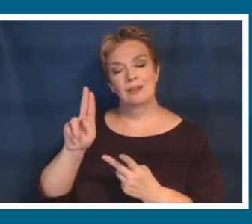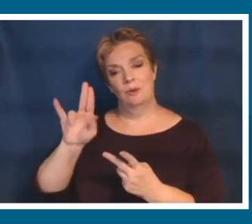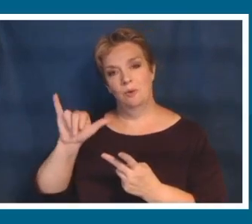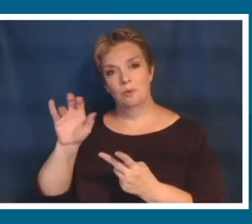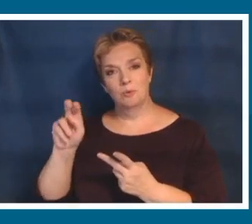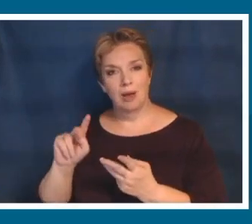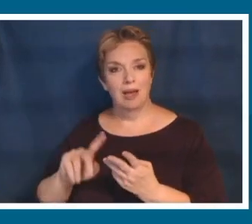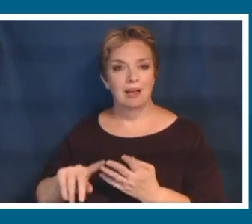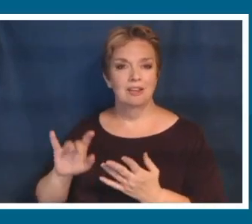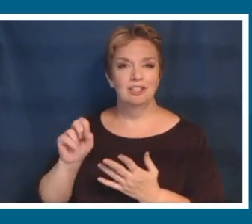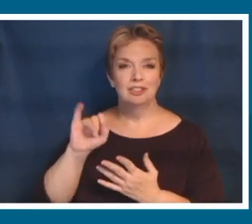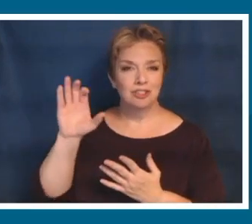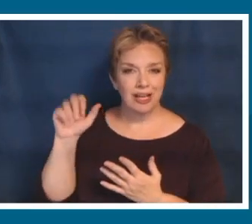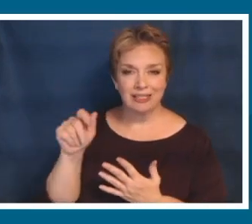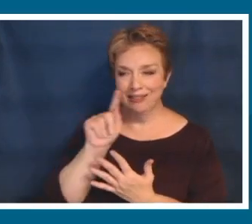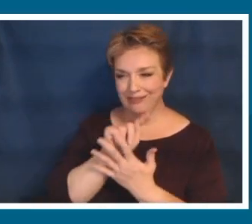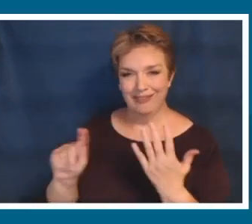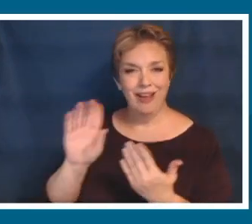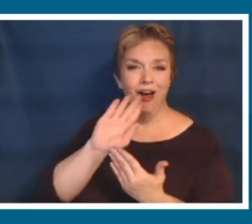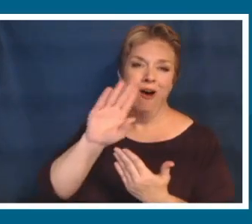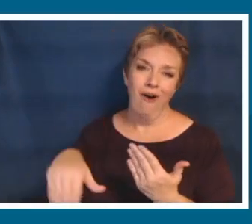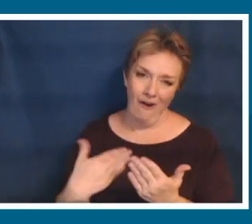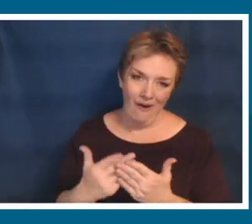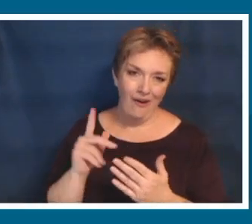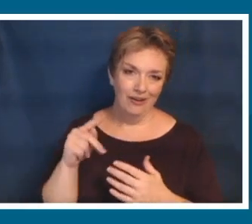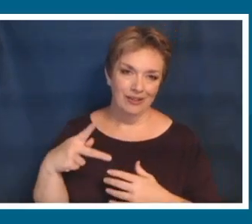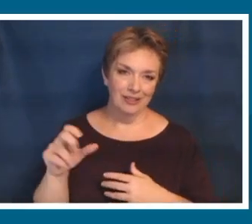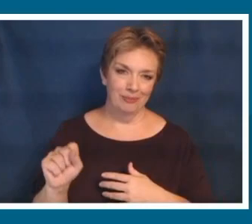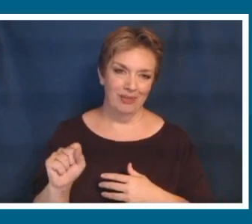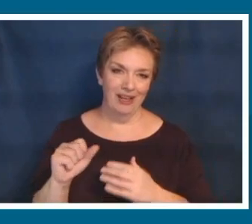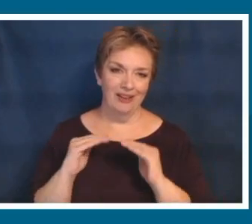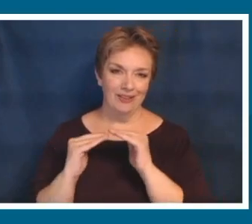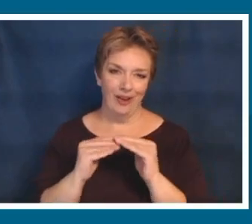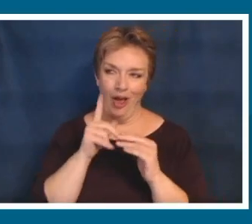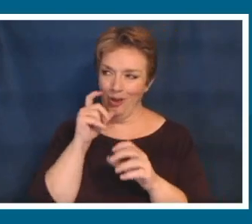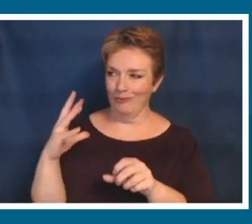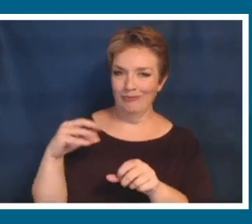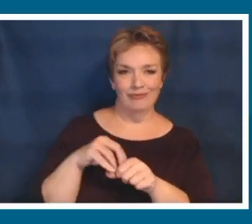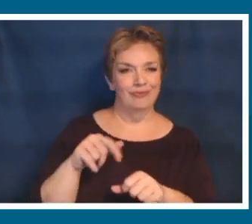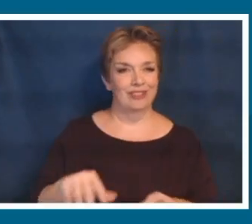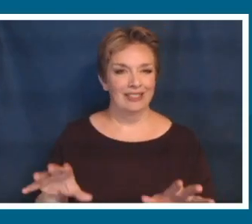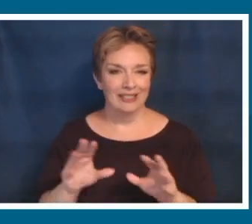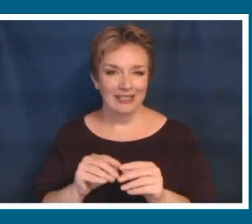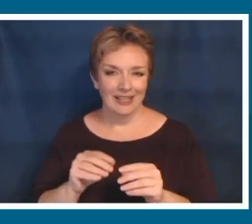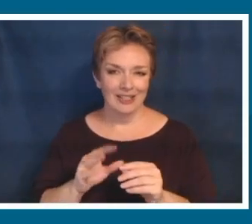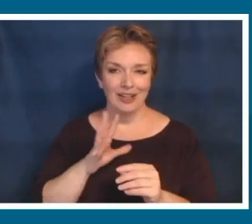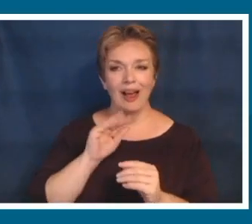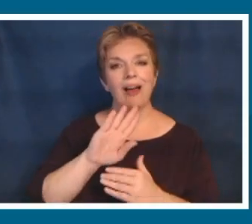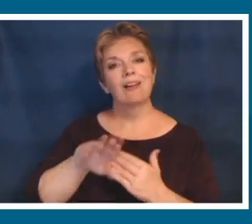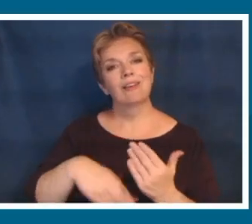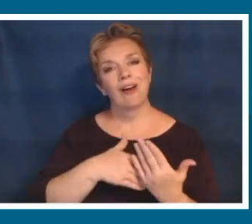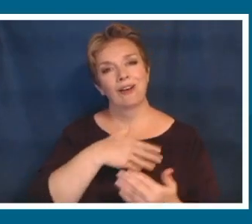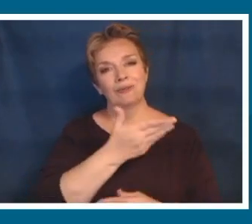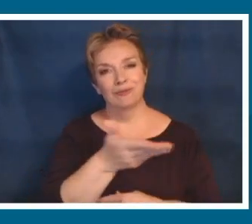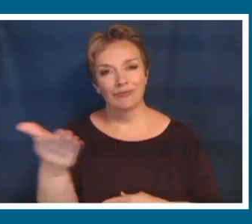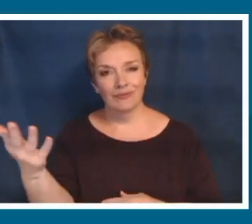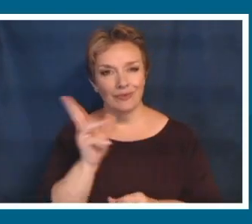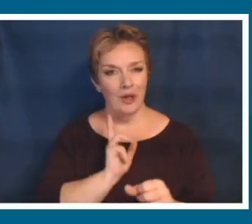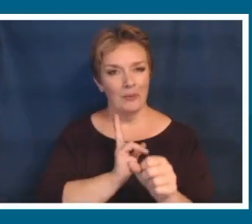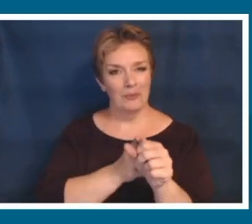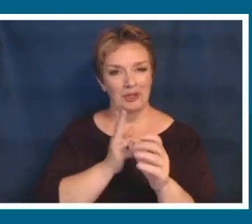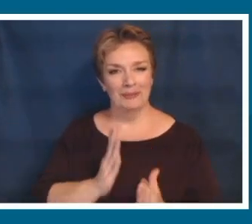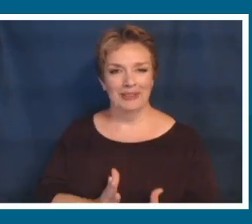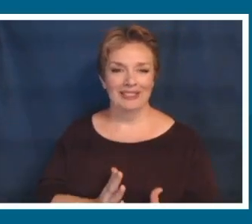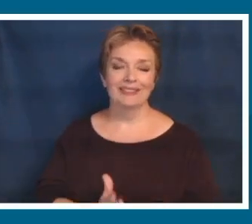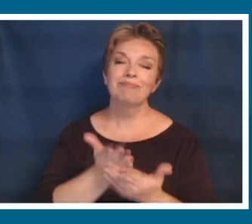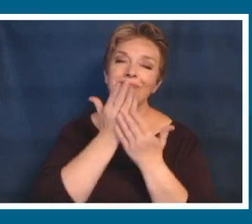all of our other TPS colleagues who showed interest in this session, and to all of the participants. Thank you all for